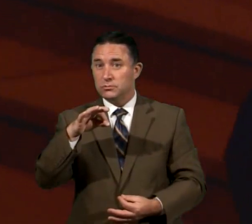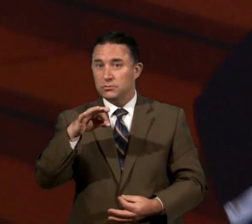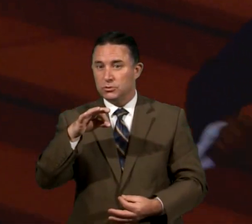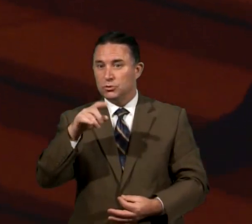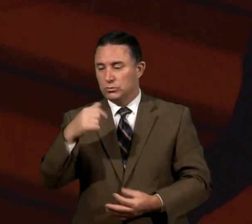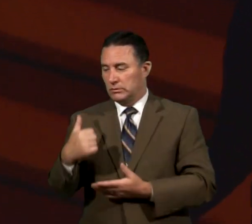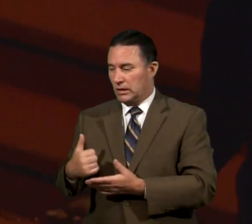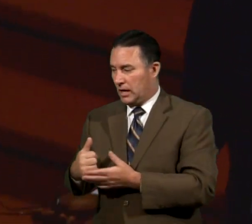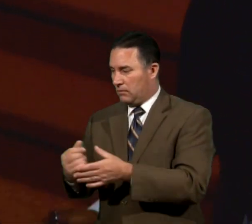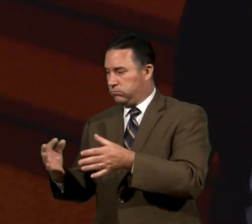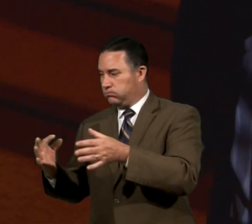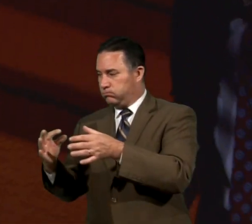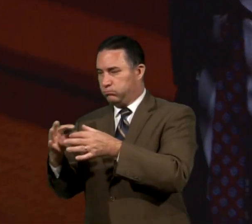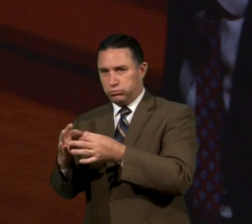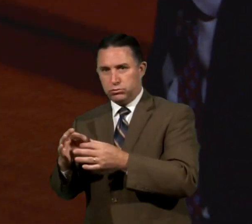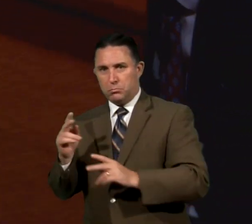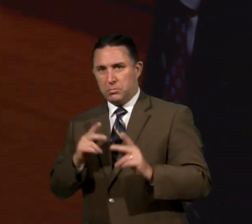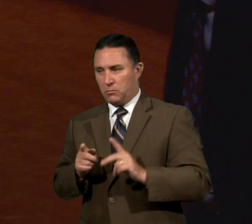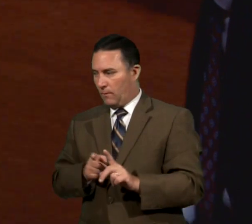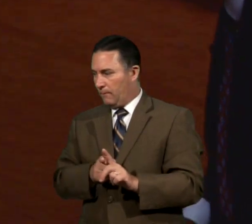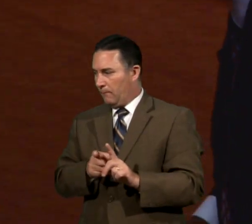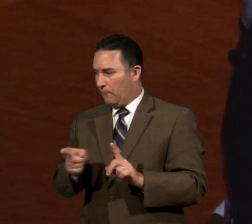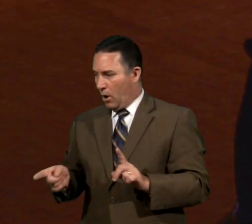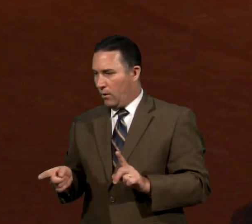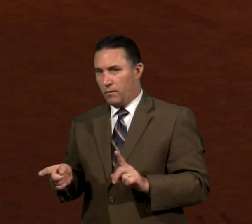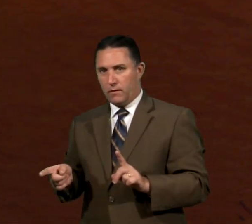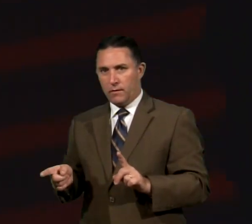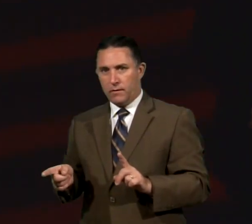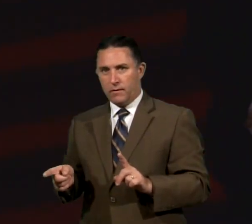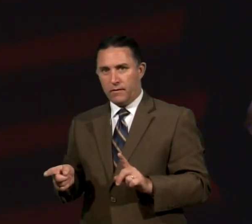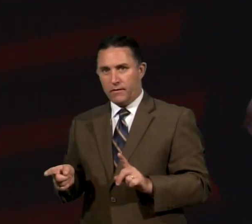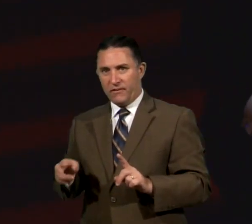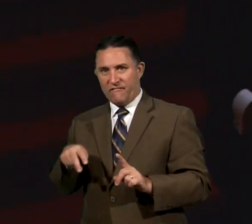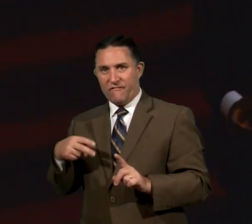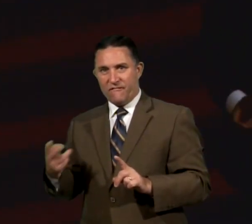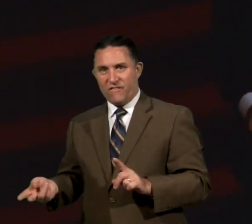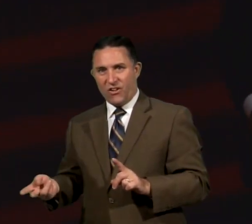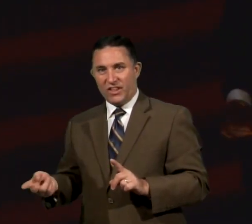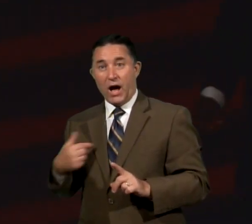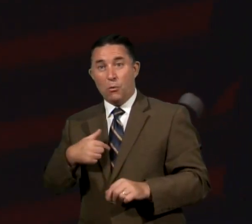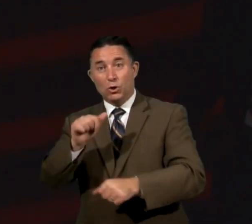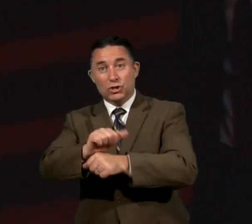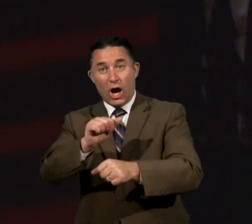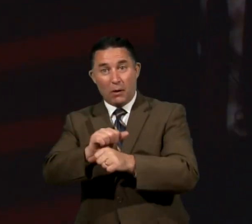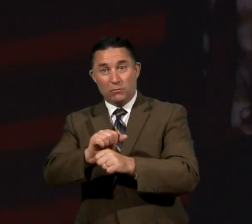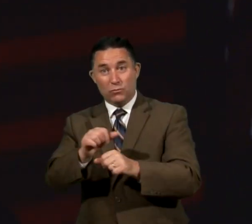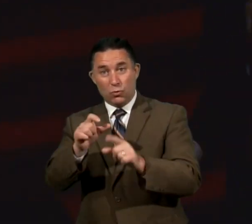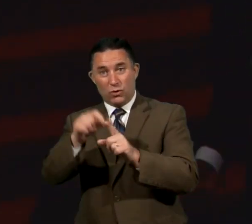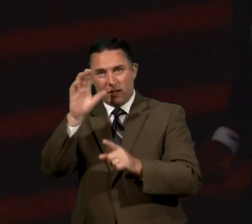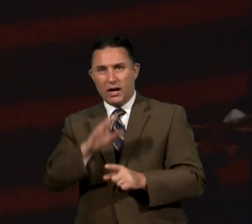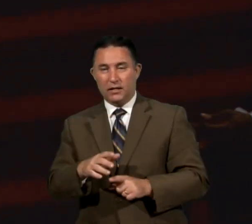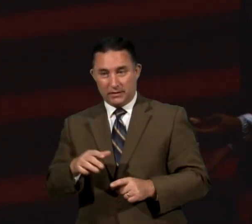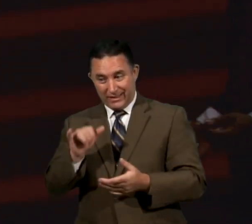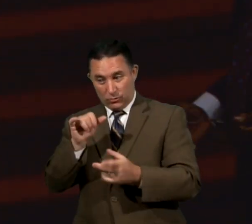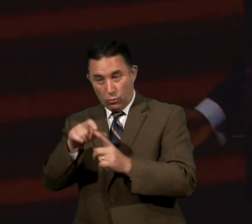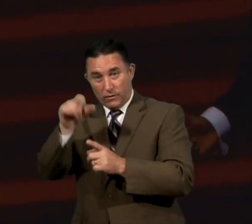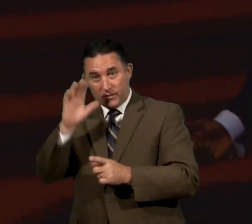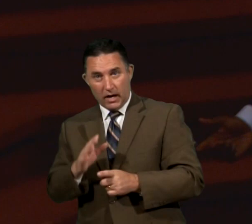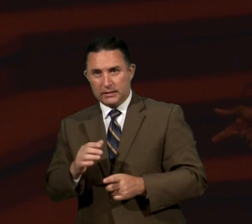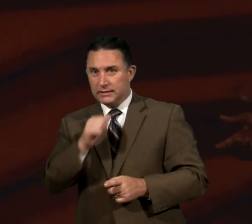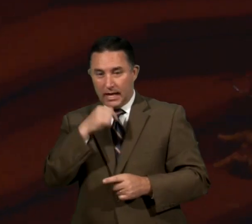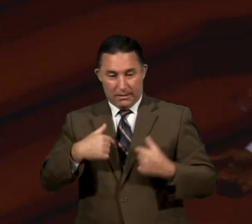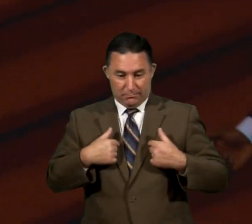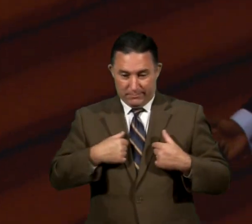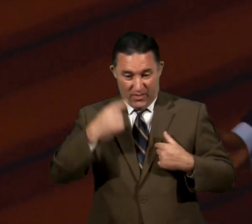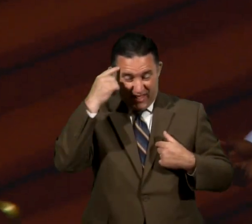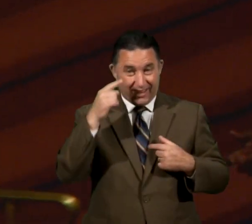are to restore people who have fallen. That's our job. That's the word, man. Don't play me. That's the word. That's right. It's not